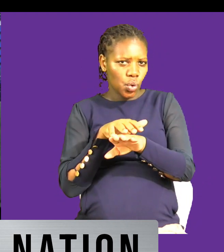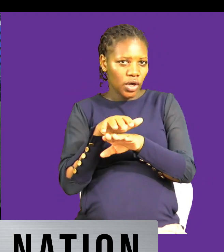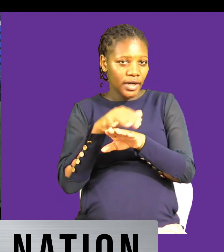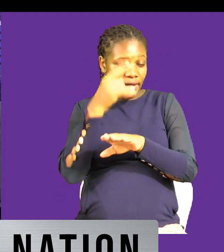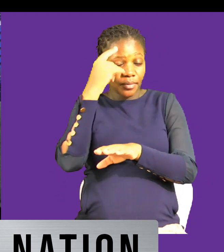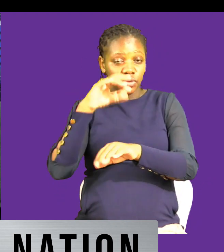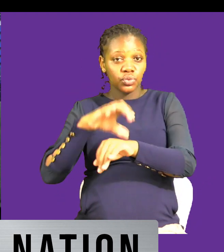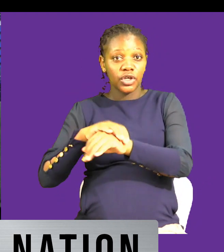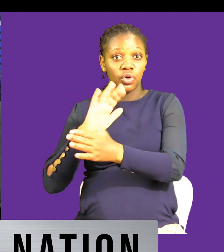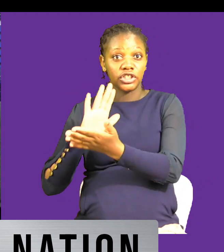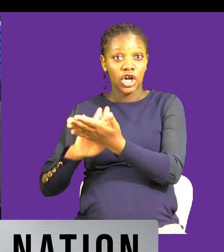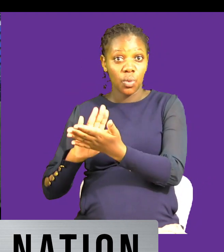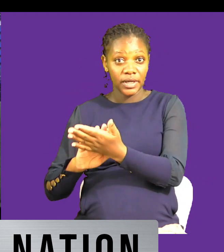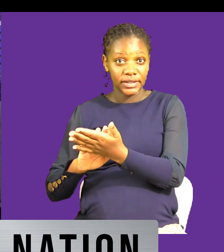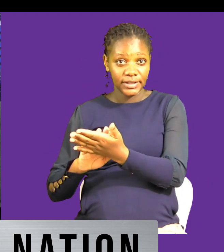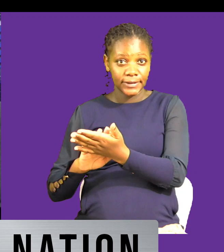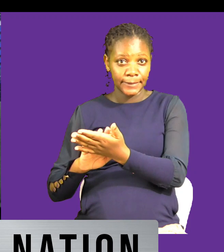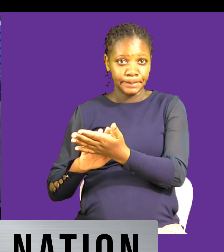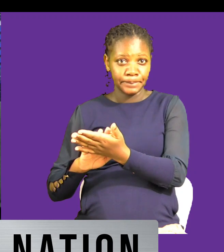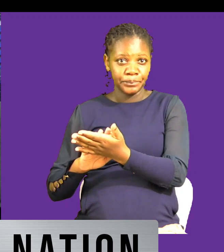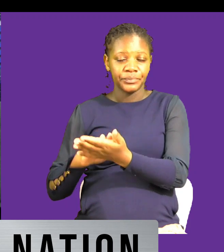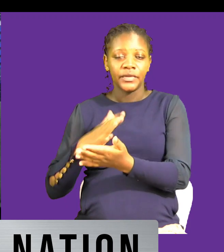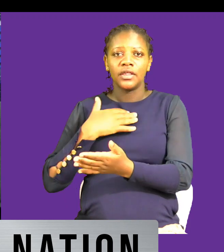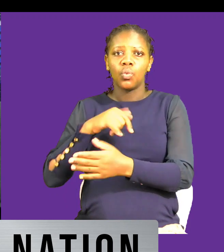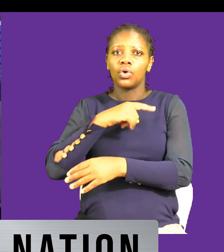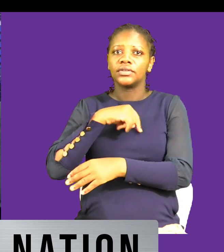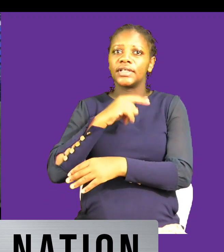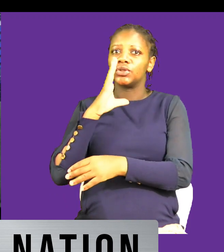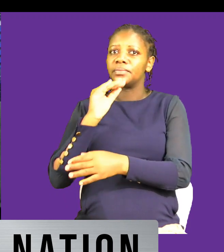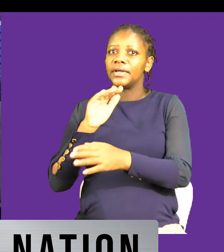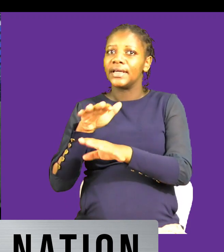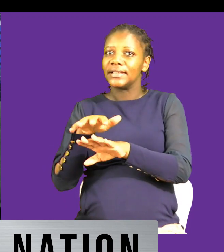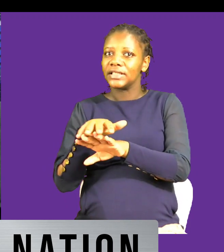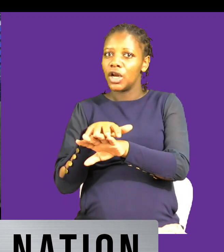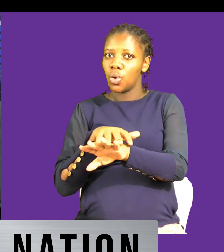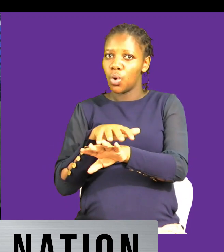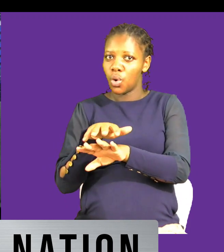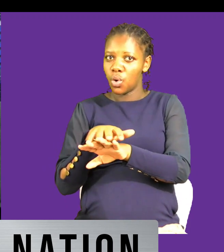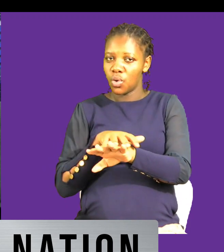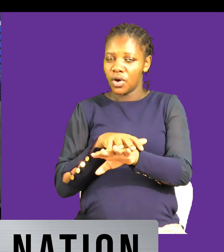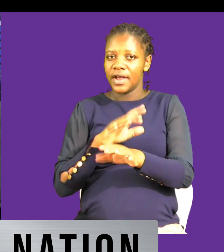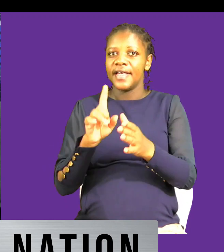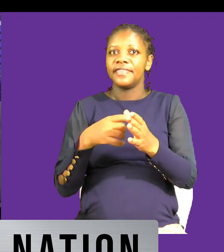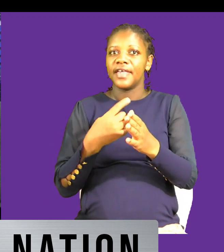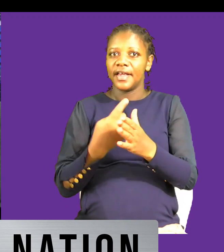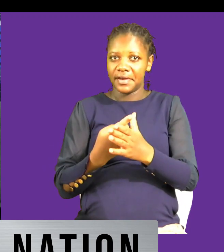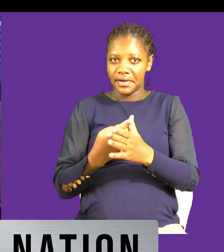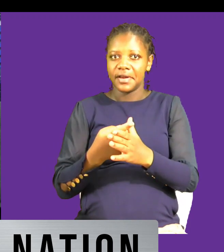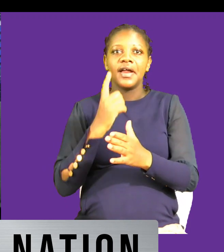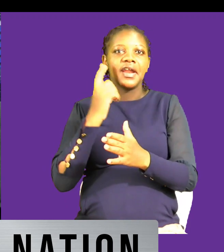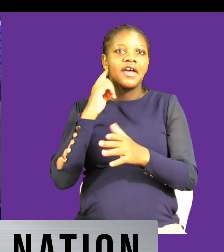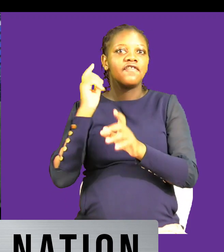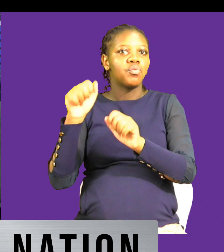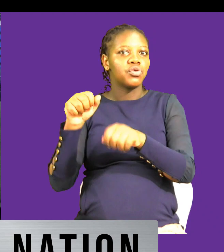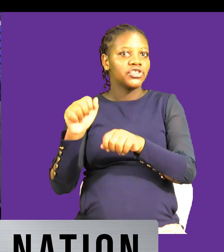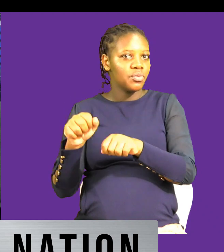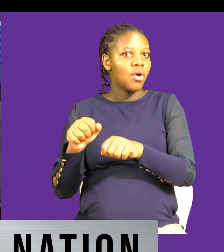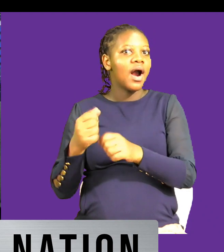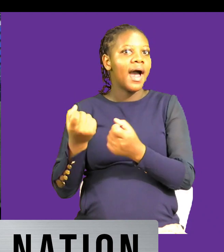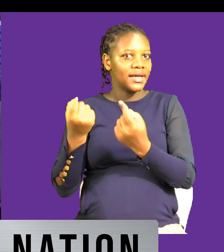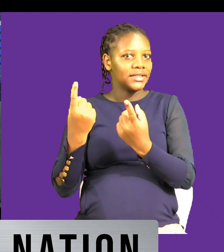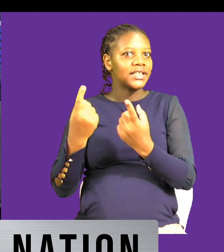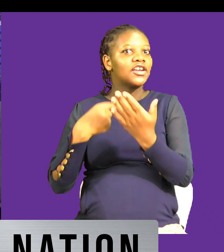that they want us to go a little bit slower, ndio hata hao pia wafuate hii conversation. You know, so we want